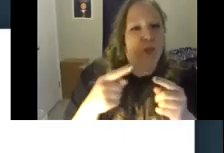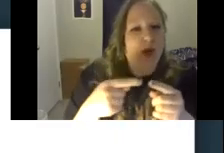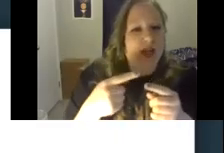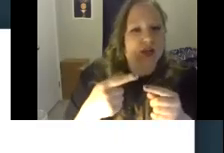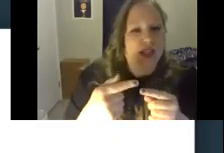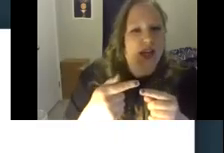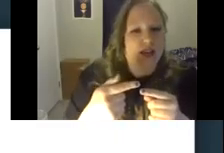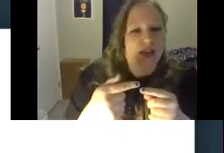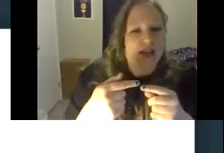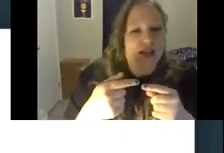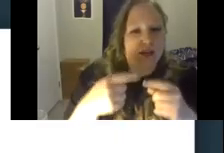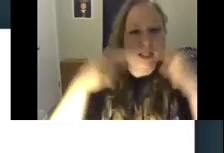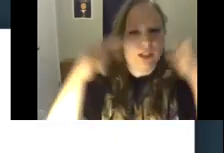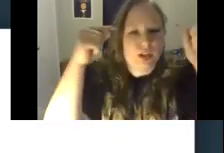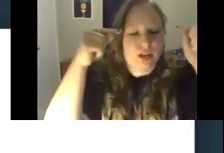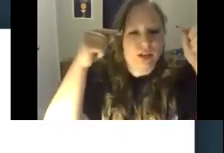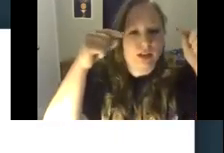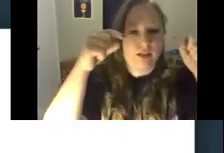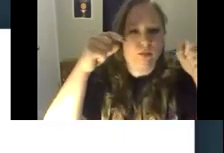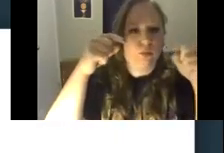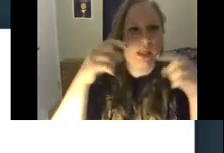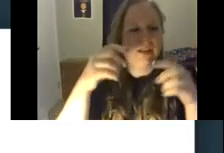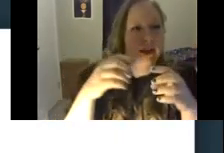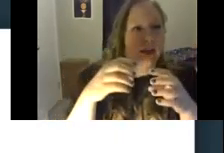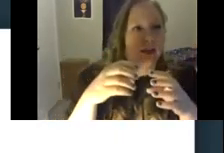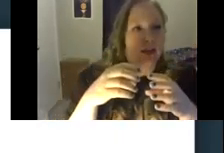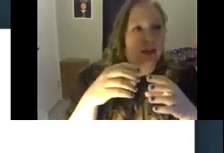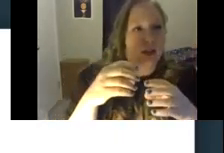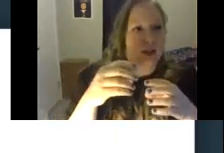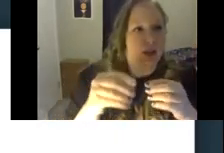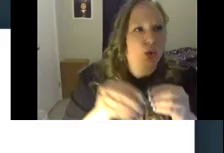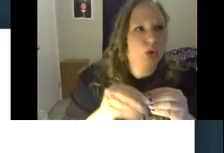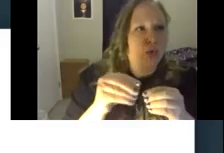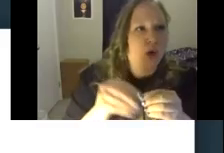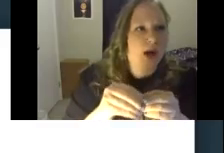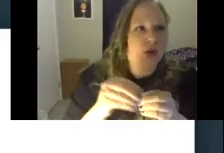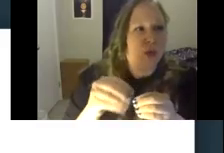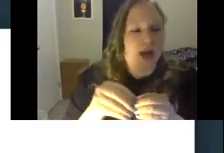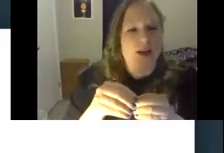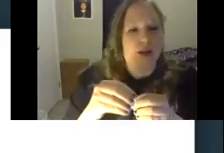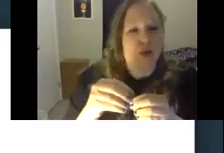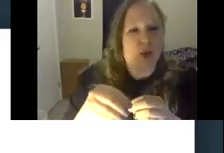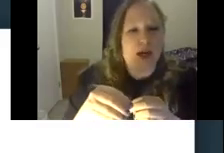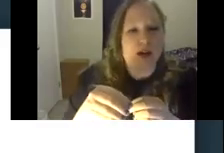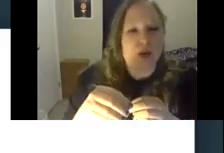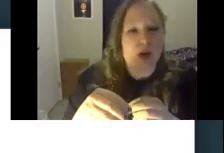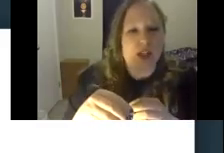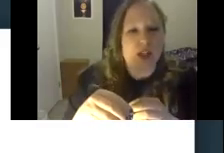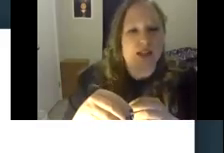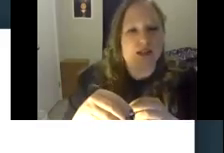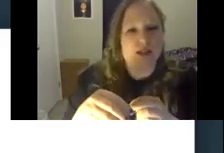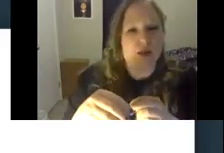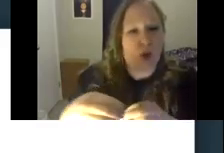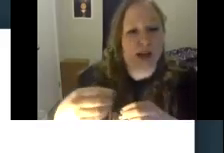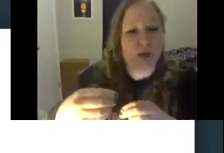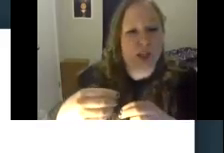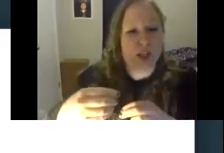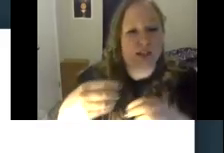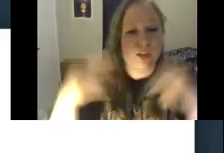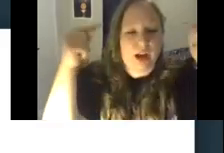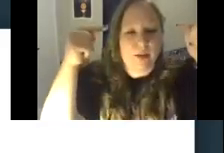And when you sign this, make sure like with the who, what, when, where questions,